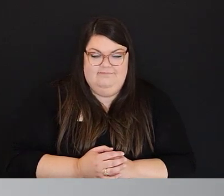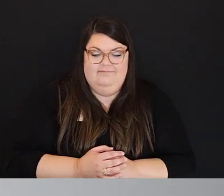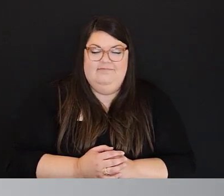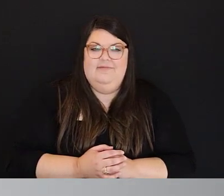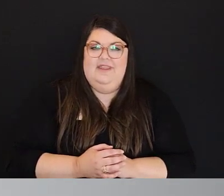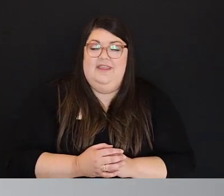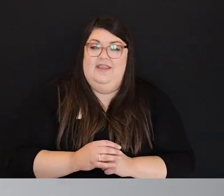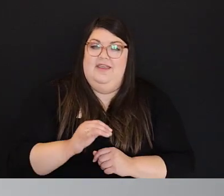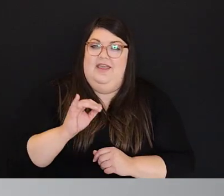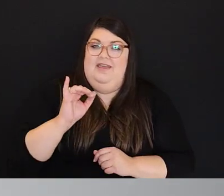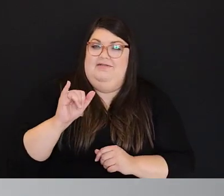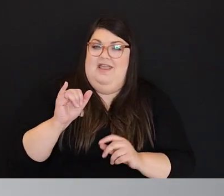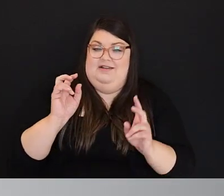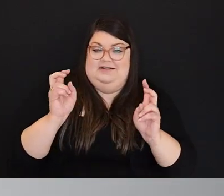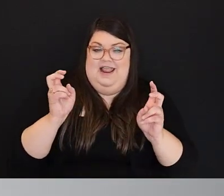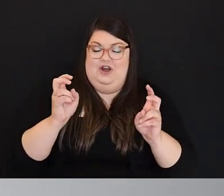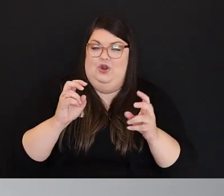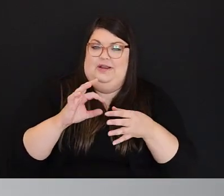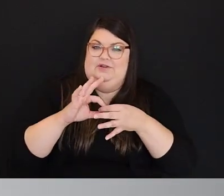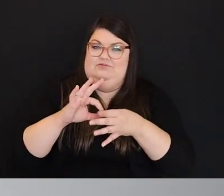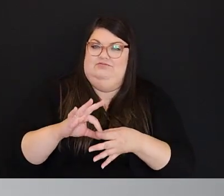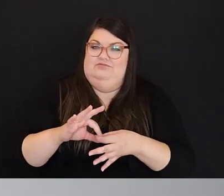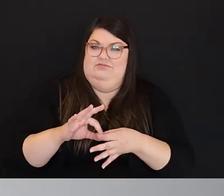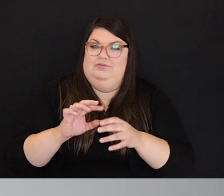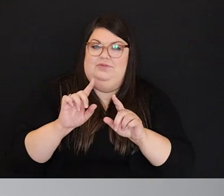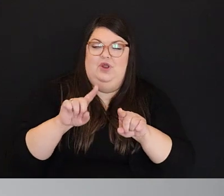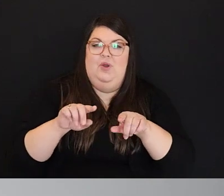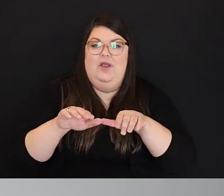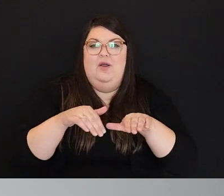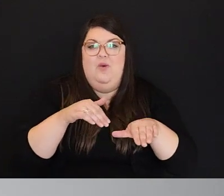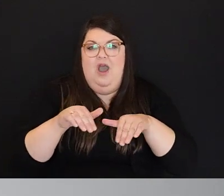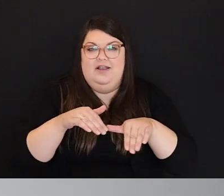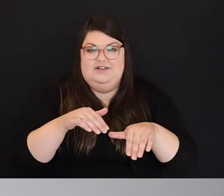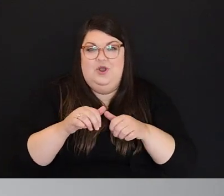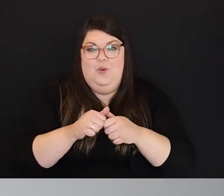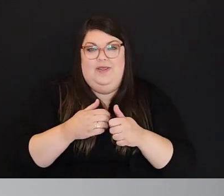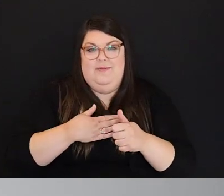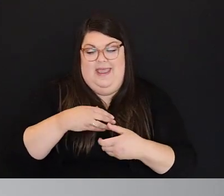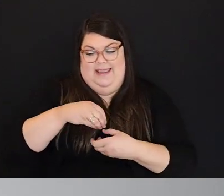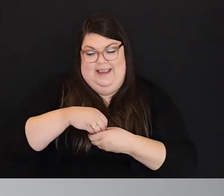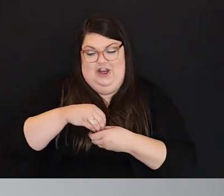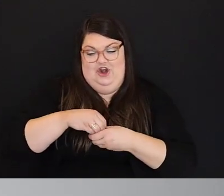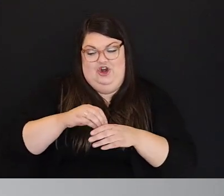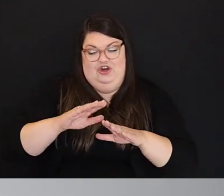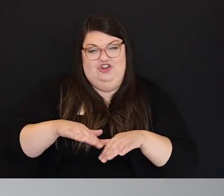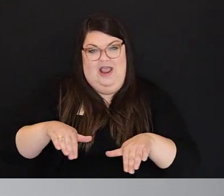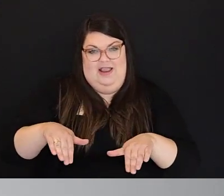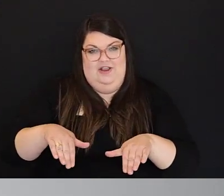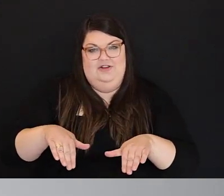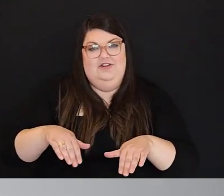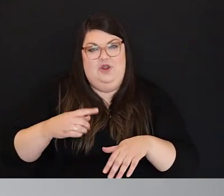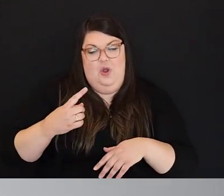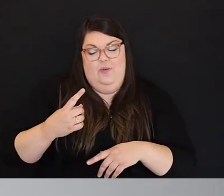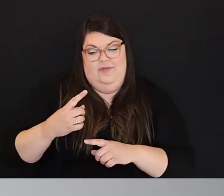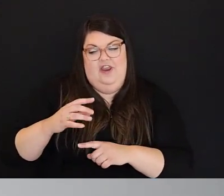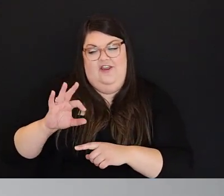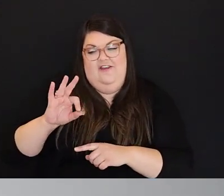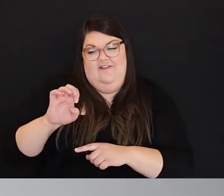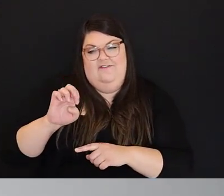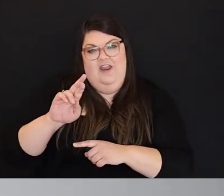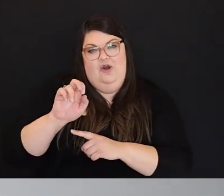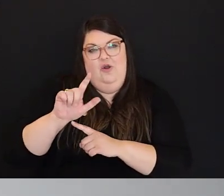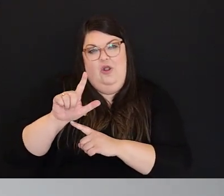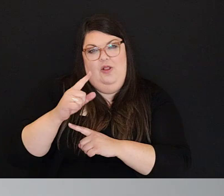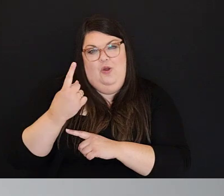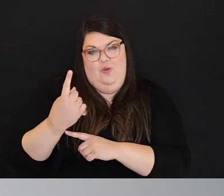rooted in going on walks with my inner child. So there's the feral one that, you know, usually